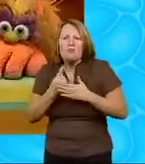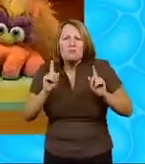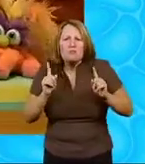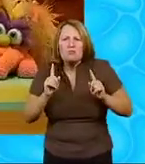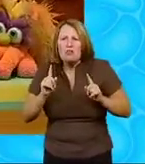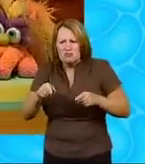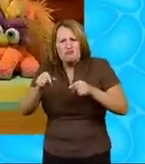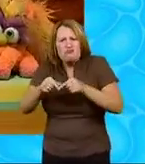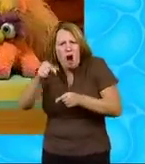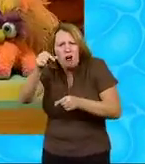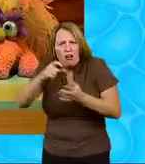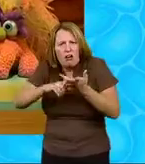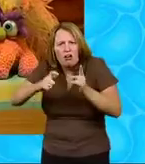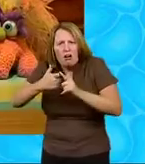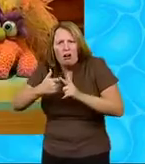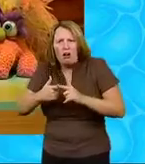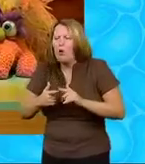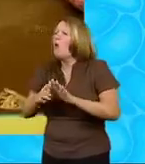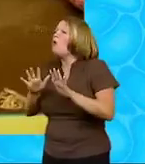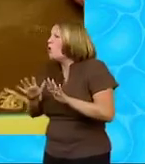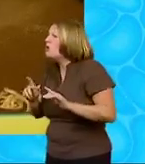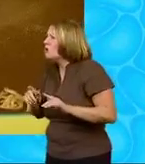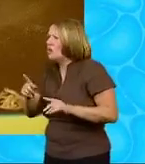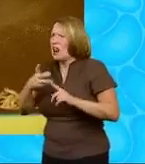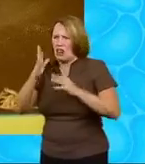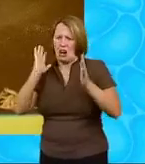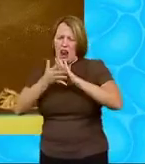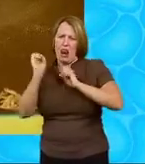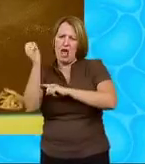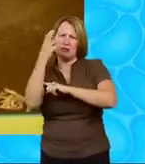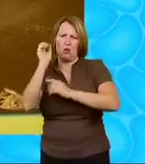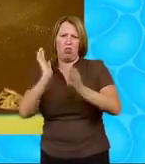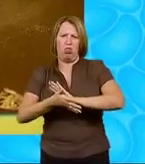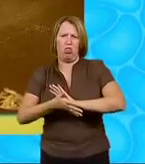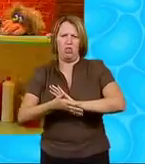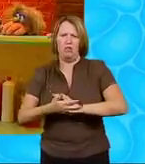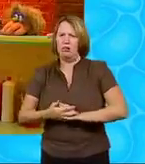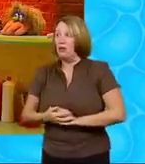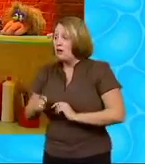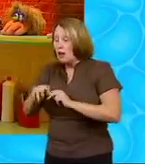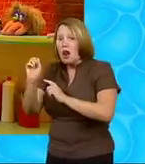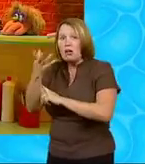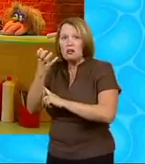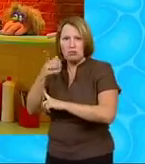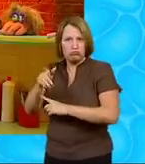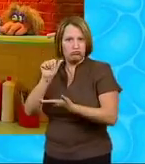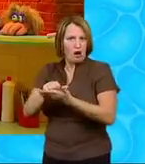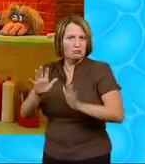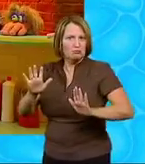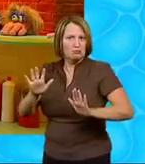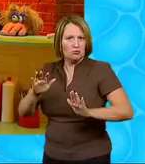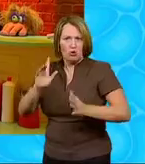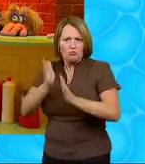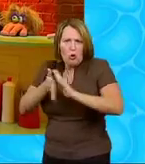it was a stick of rock. Yeah? No, it was a lighthouse, but now it's just ruined. Well, look, if it's a lighthouse, right, it's not